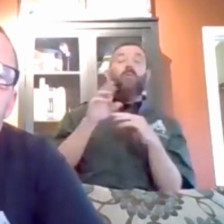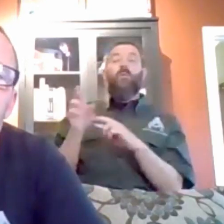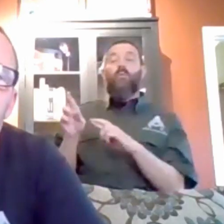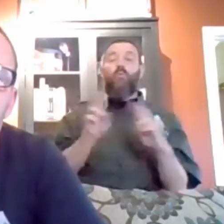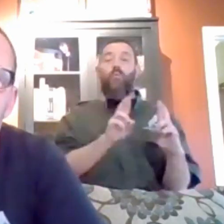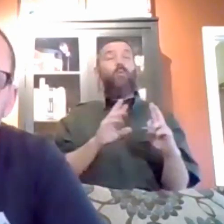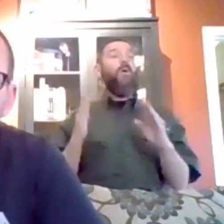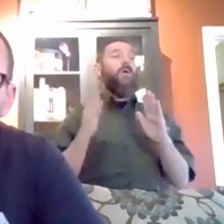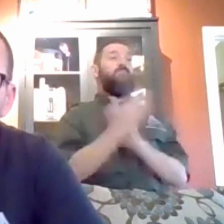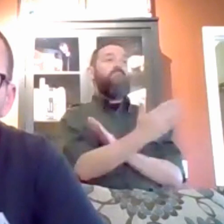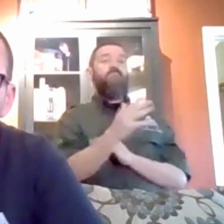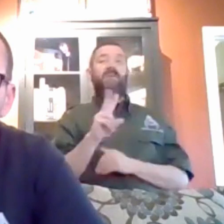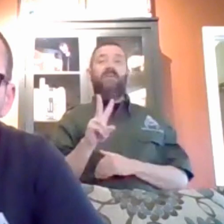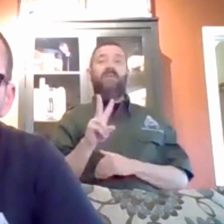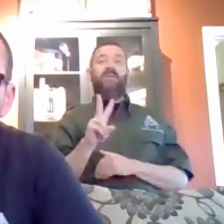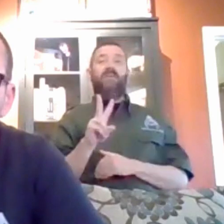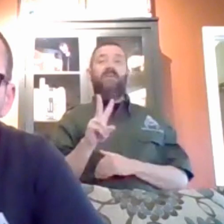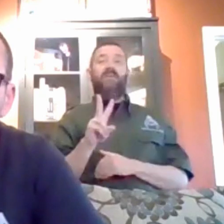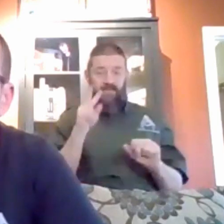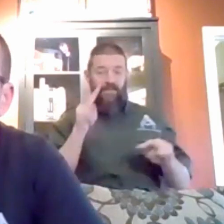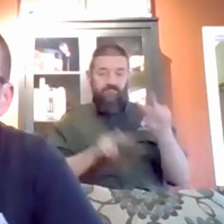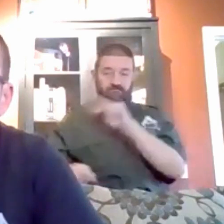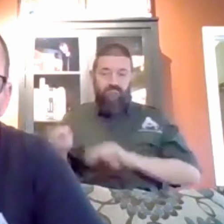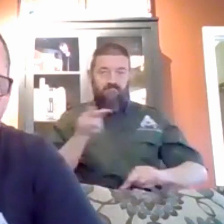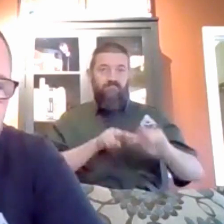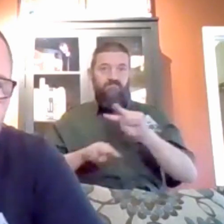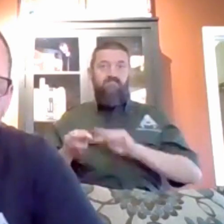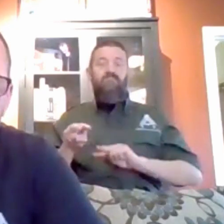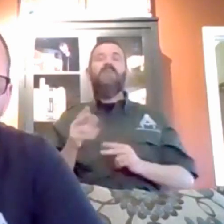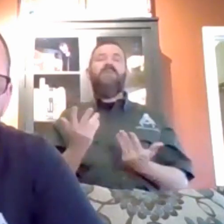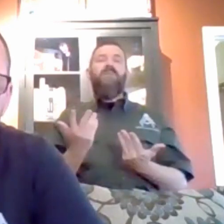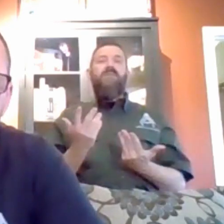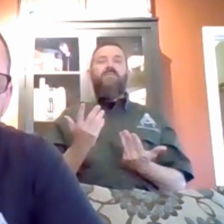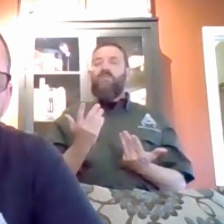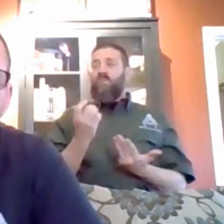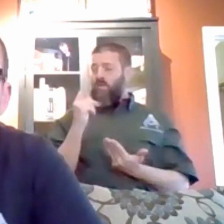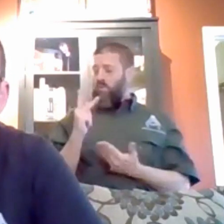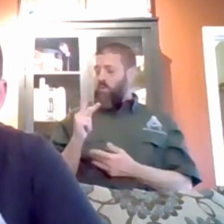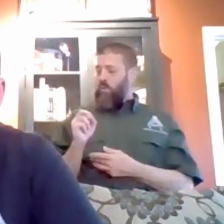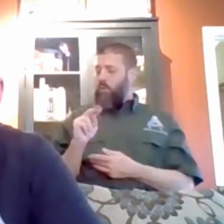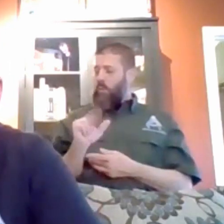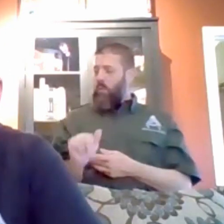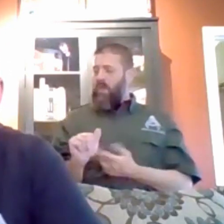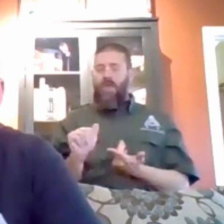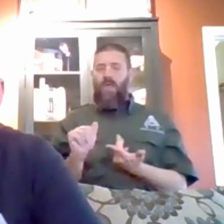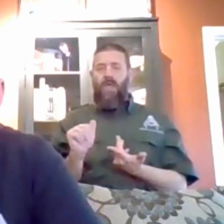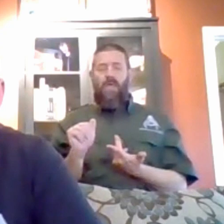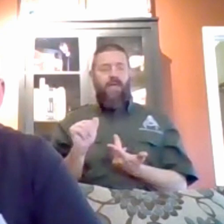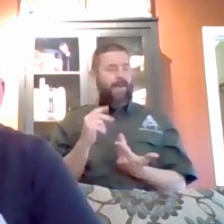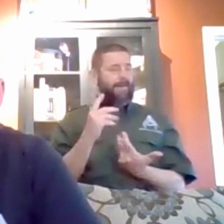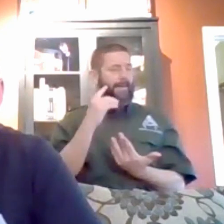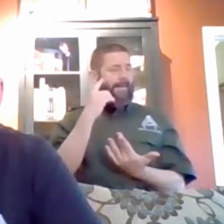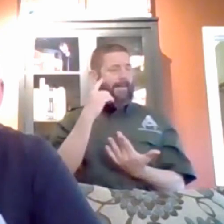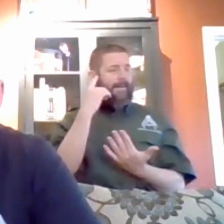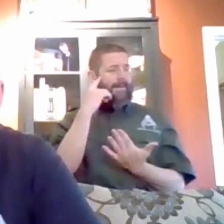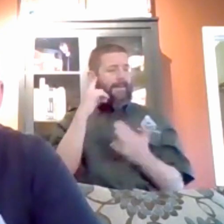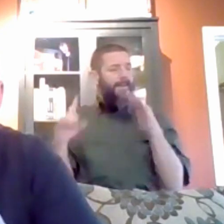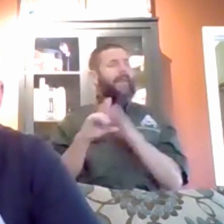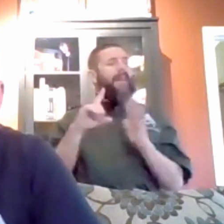them. So that's a good time to get a DNA test. So we just did one for Kona, and I think, I don't have it right in front of me, but he was in the high